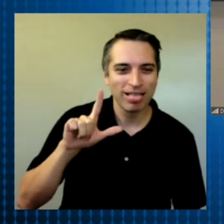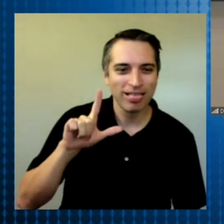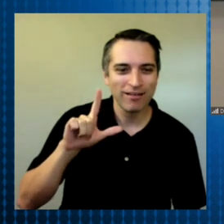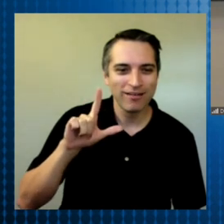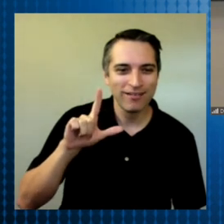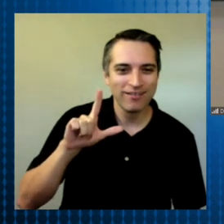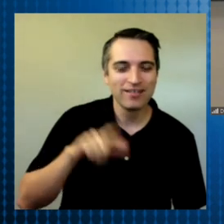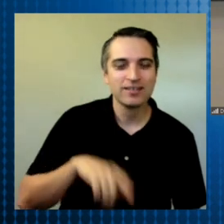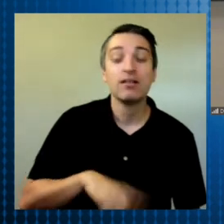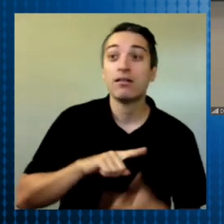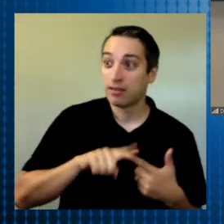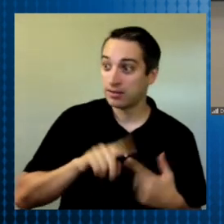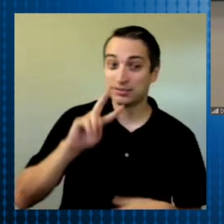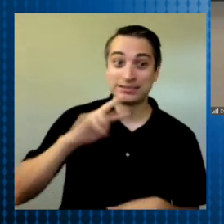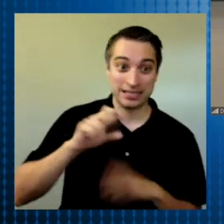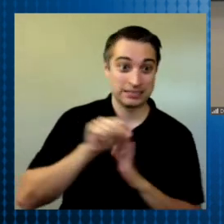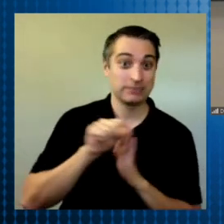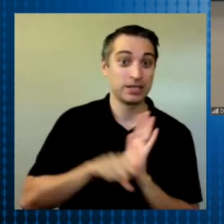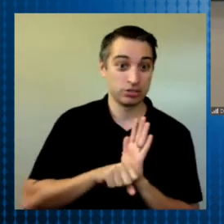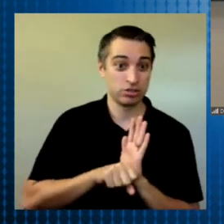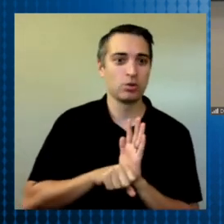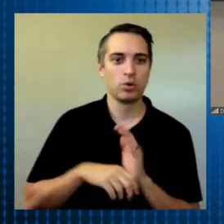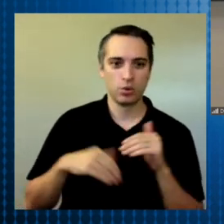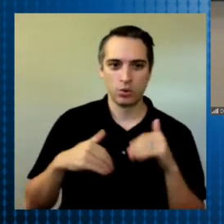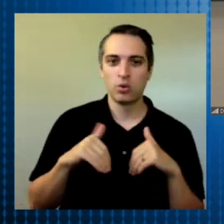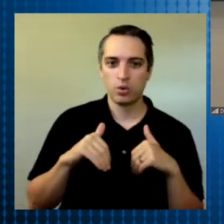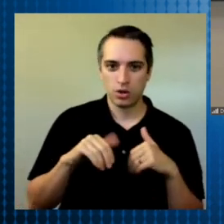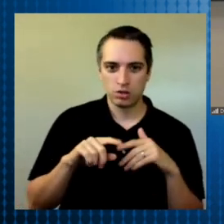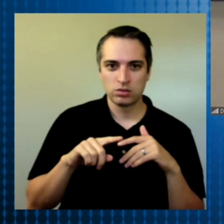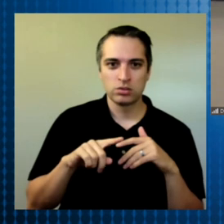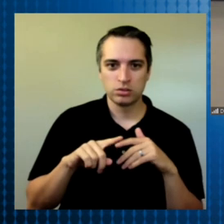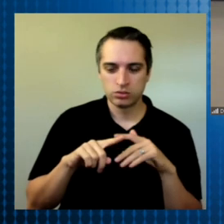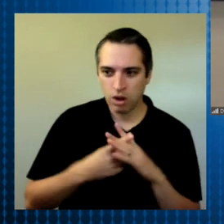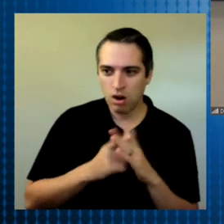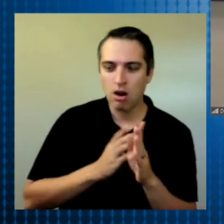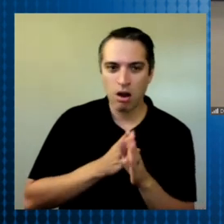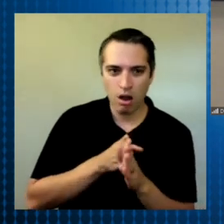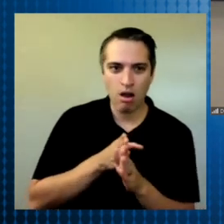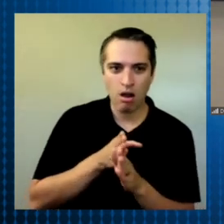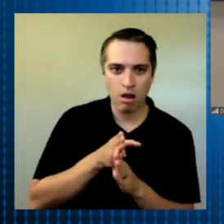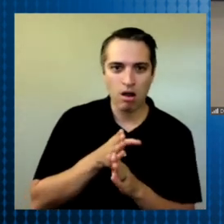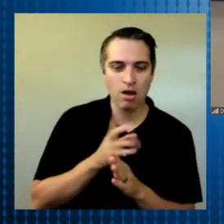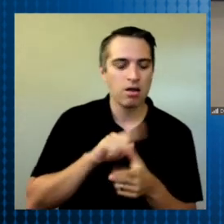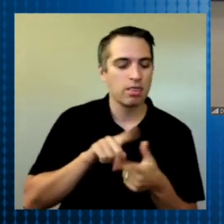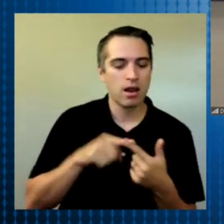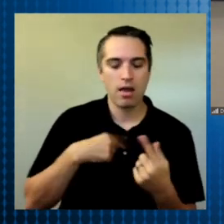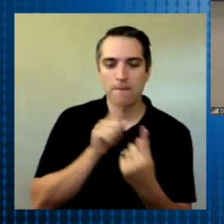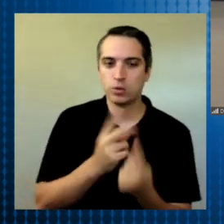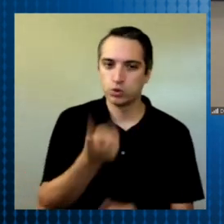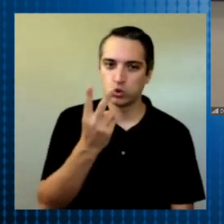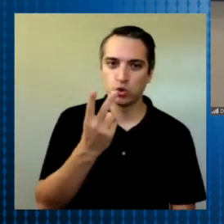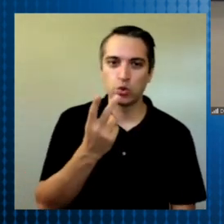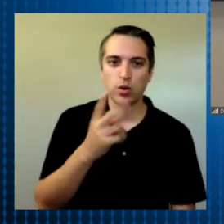came, and I kind of got it on track. And then I met two Black men that changed my life,